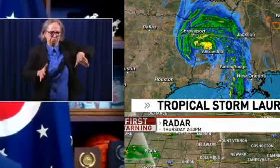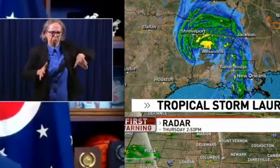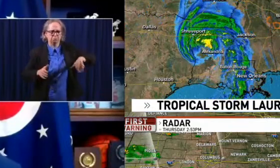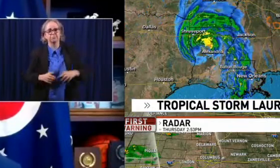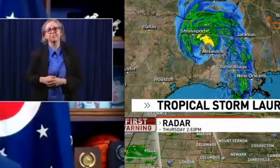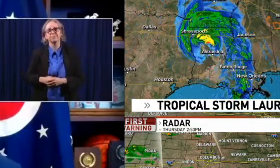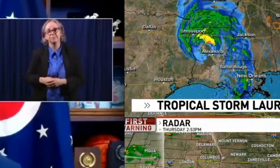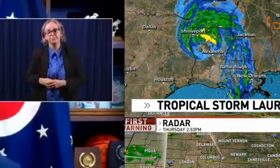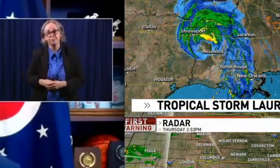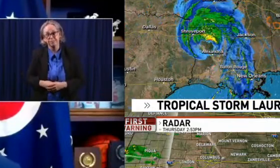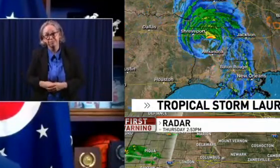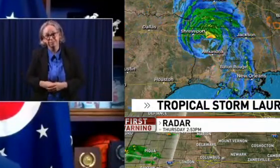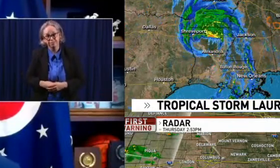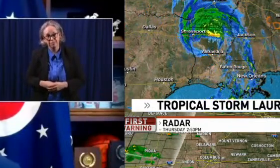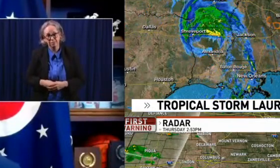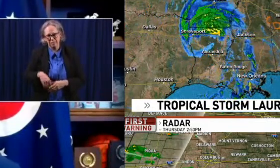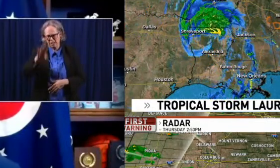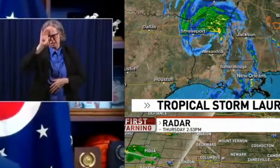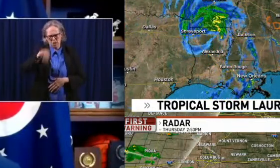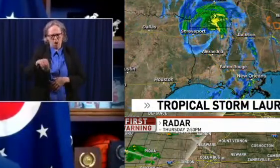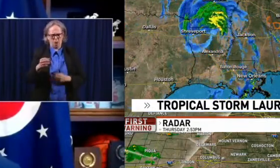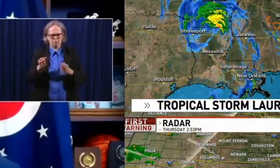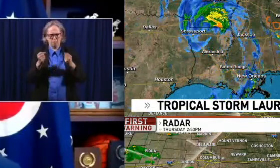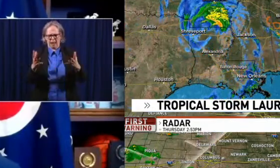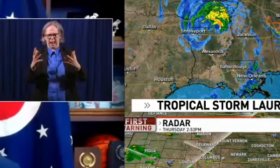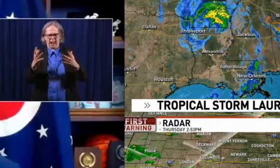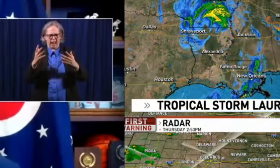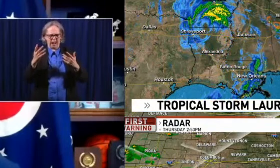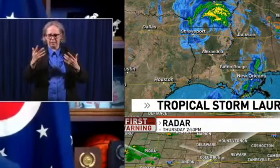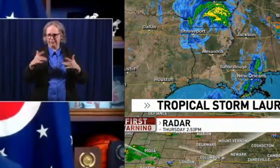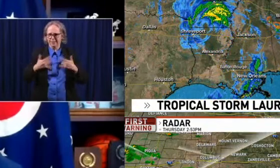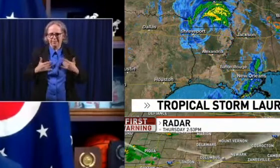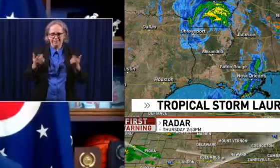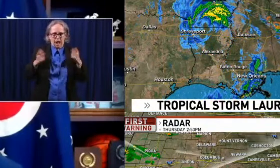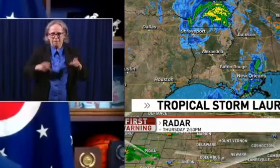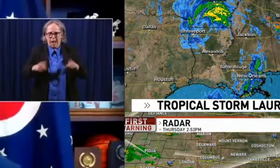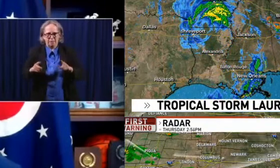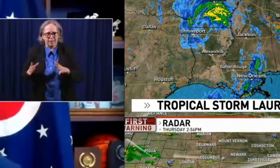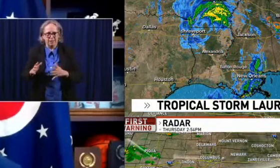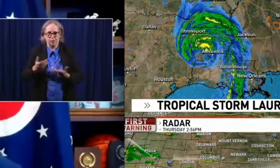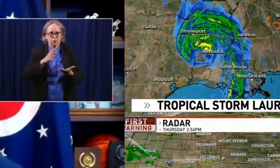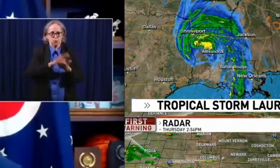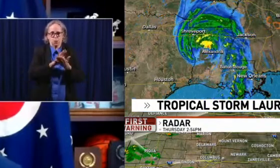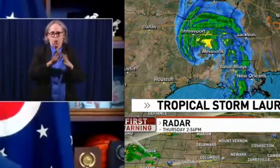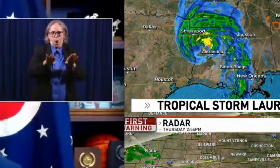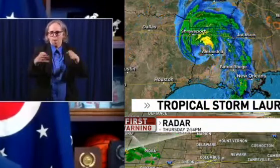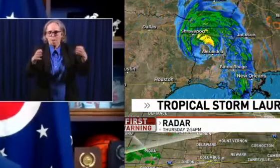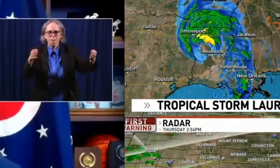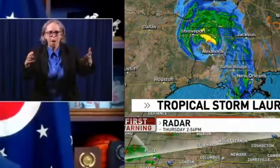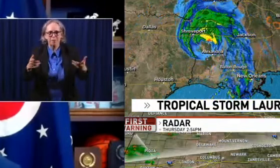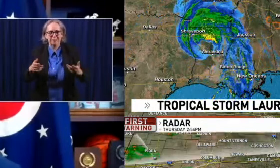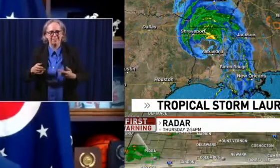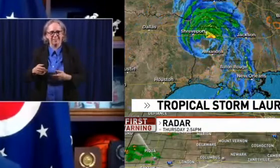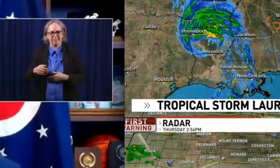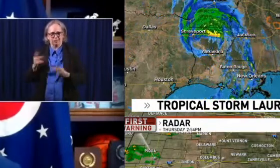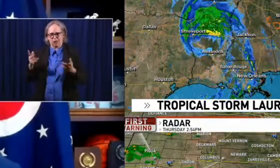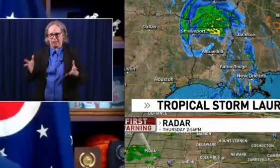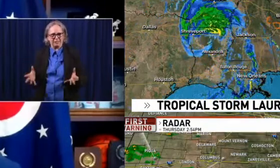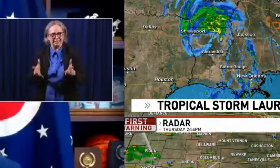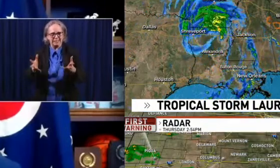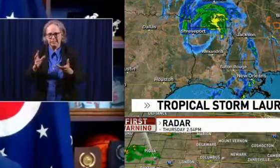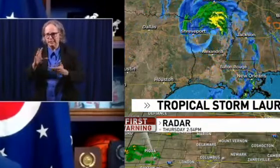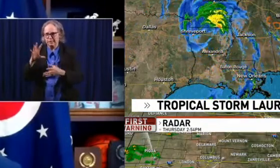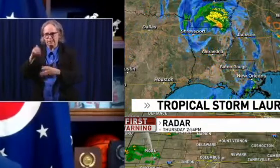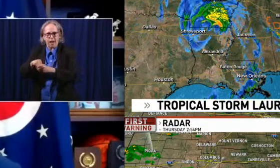things going on at once right now, as you've noted on multiple occasions, Governor. We got school starting up. We're trying to get sports going. We're